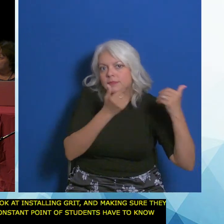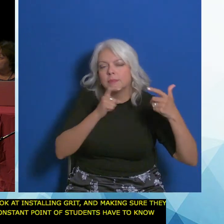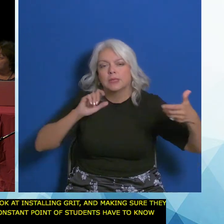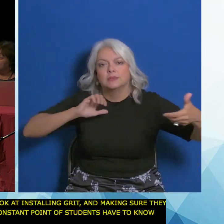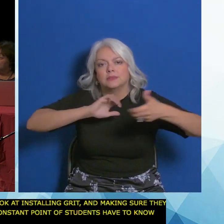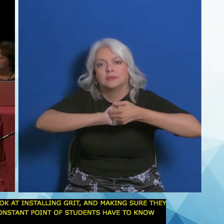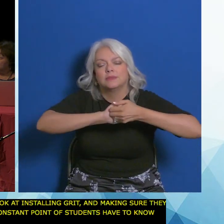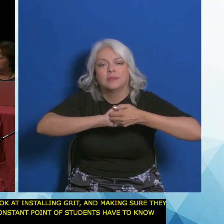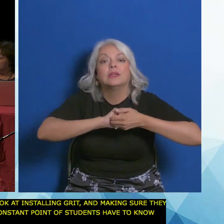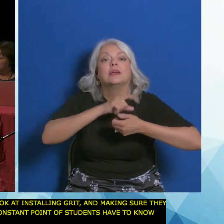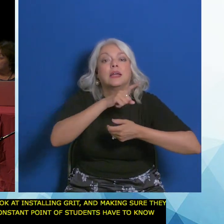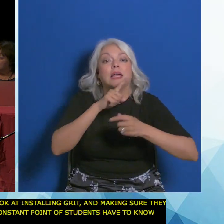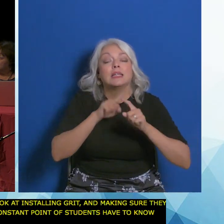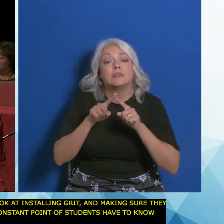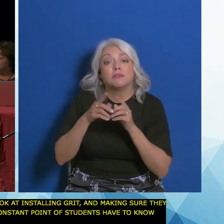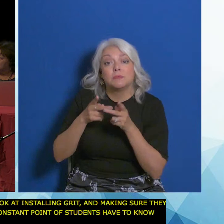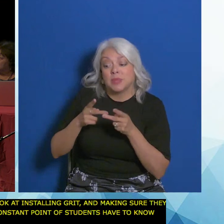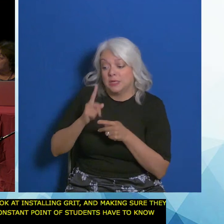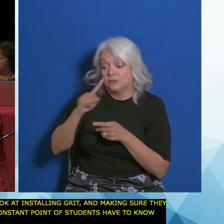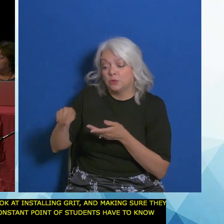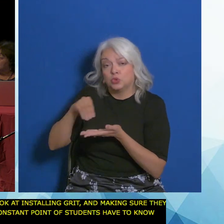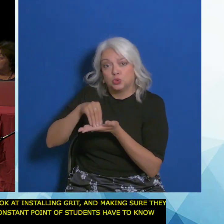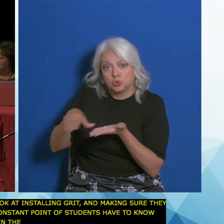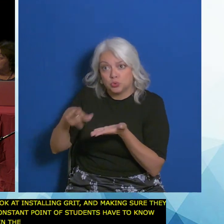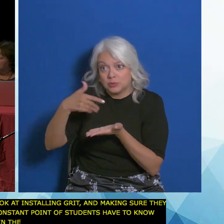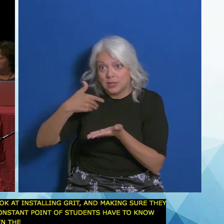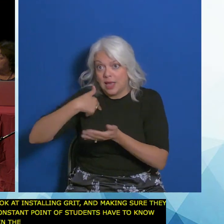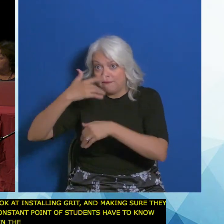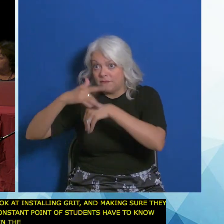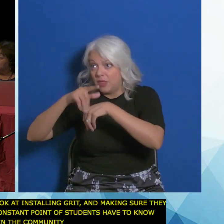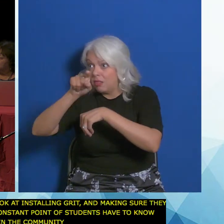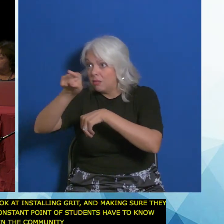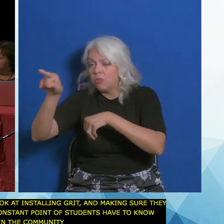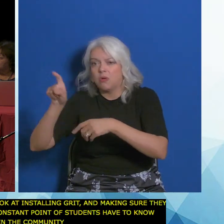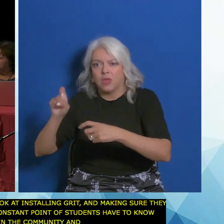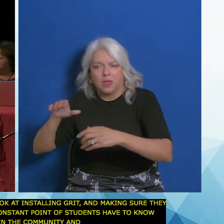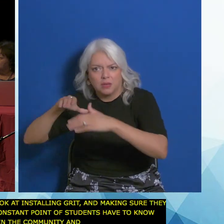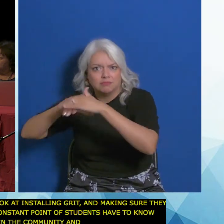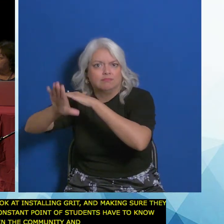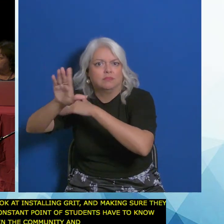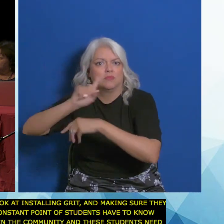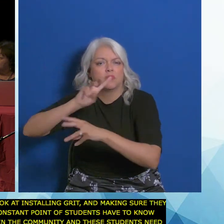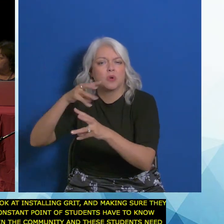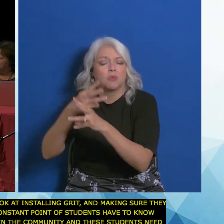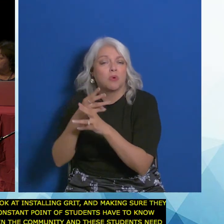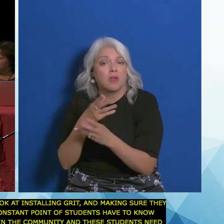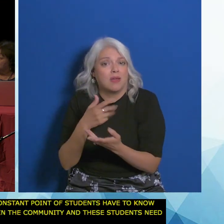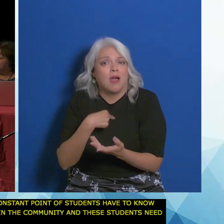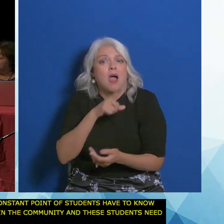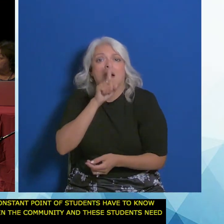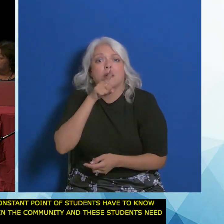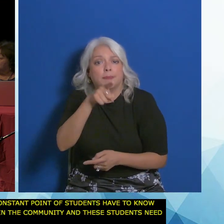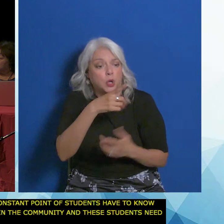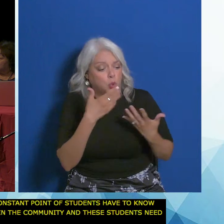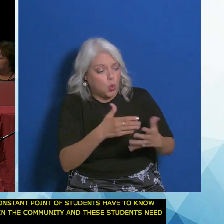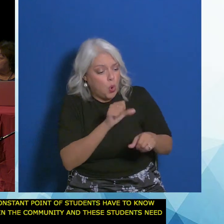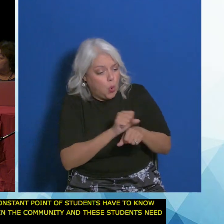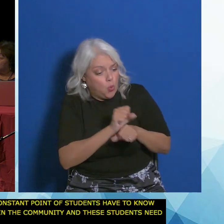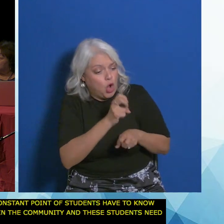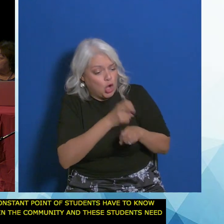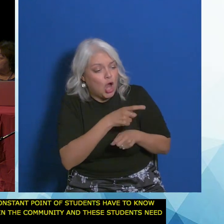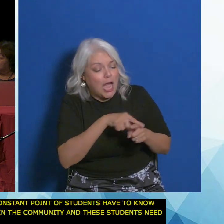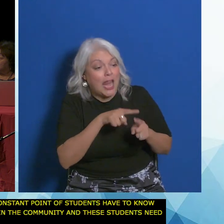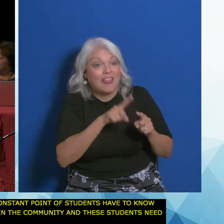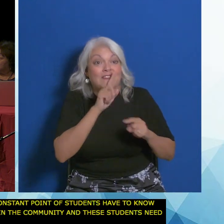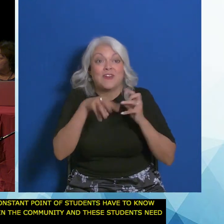places, opportunities for these kids to go once they leave here. Otherwise, we're teaching them to work hard just to be tired. So there has to be